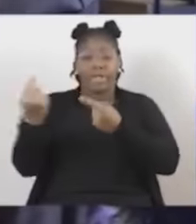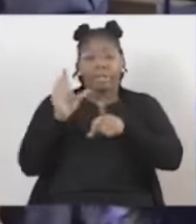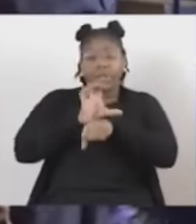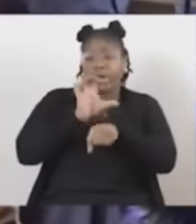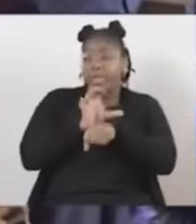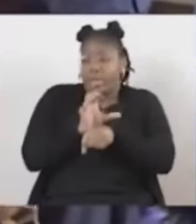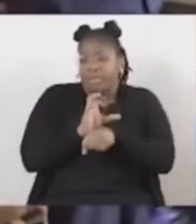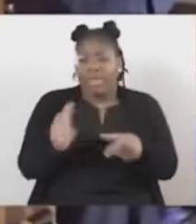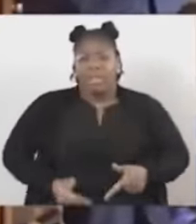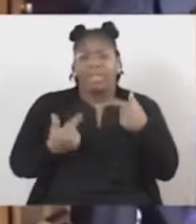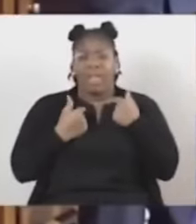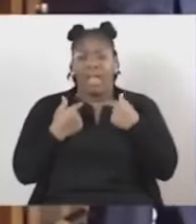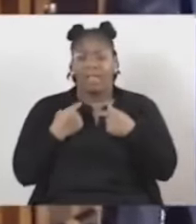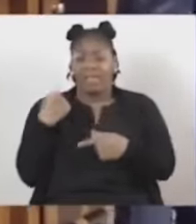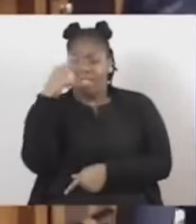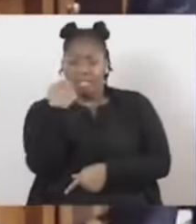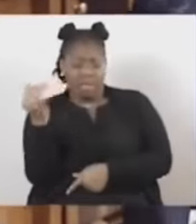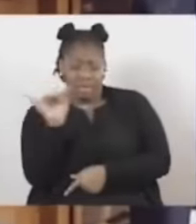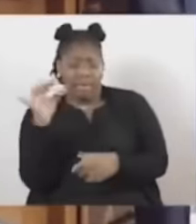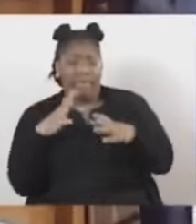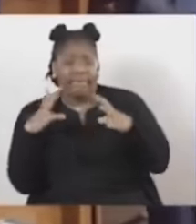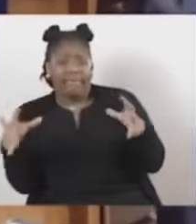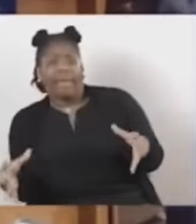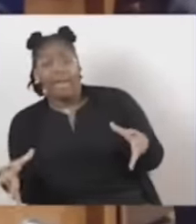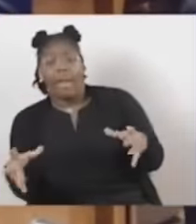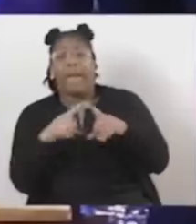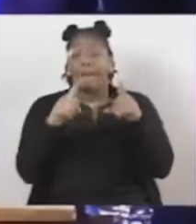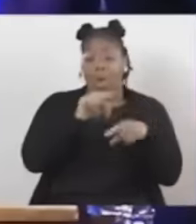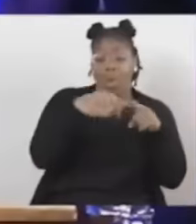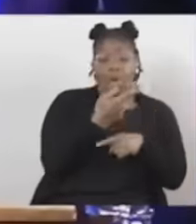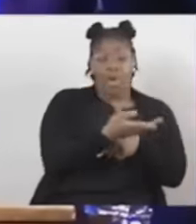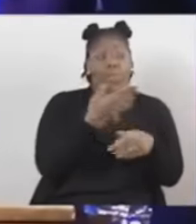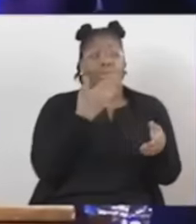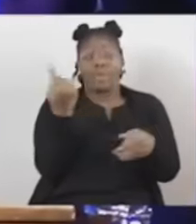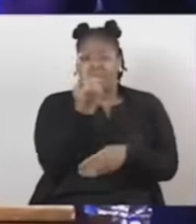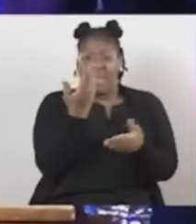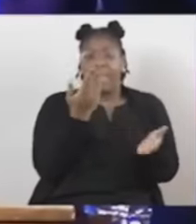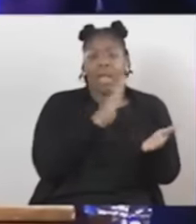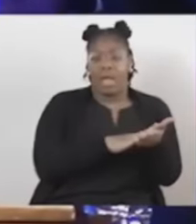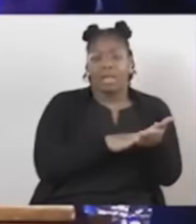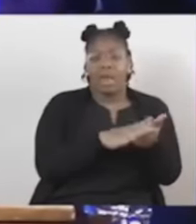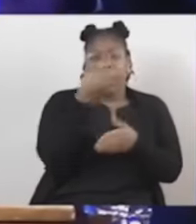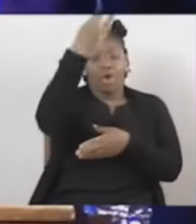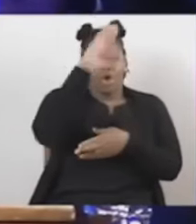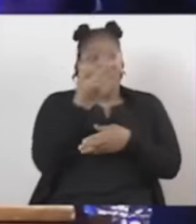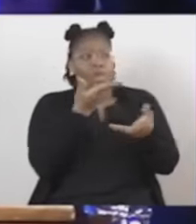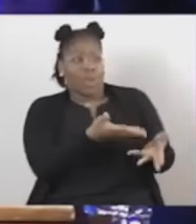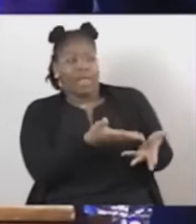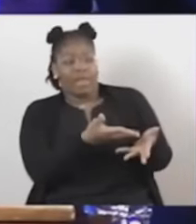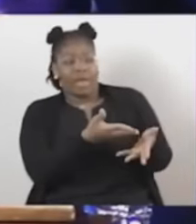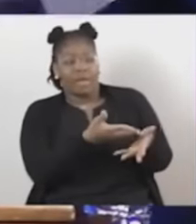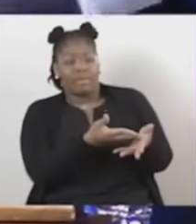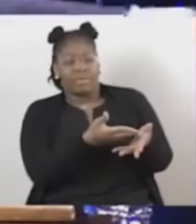getting away with everything? And it seems like every time you stick your hand in the proverbial cookie jar, it's like God is right over your shoulder talking about, you know, child of God, you should not be doing